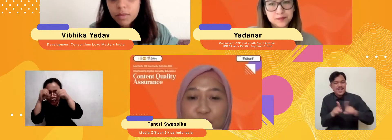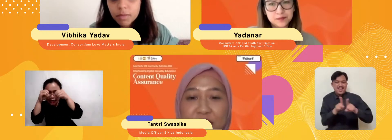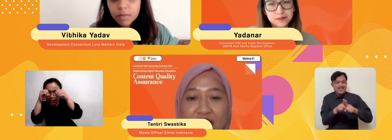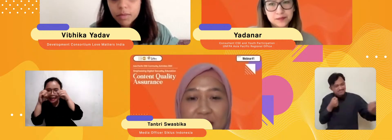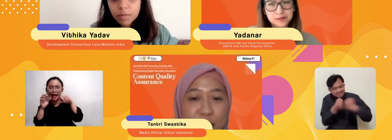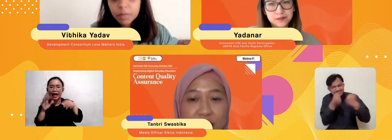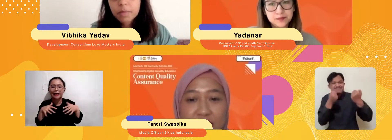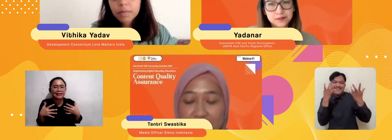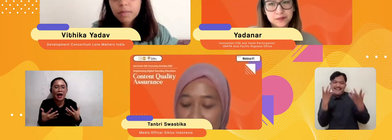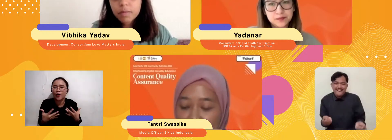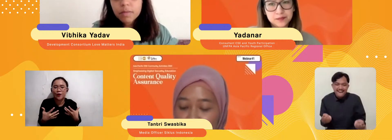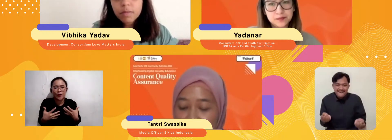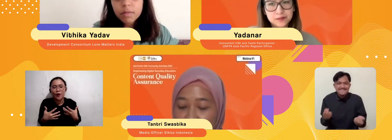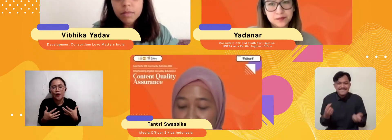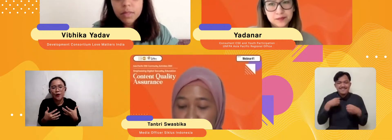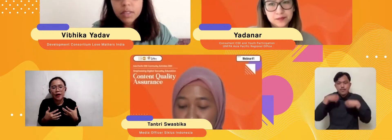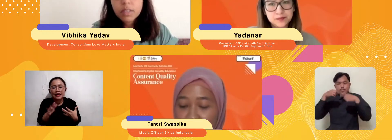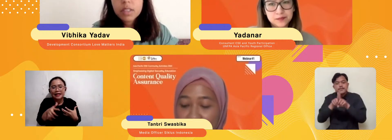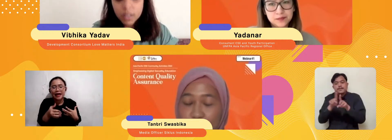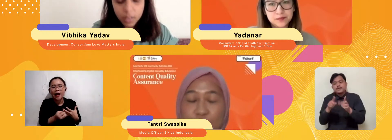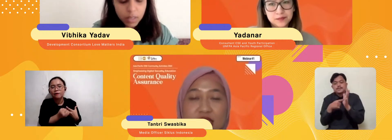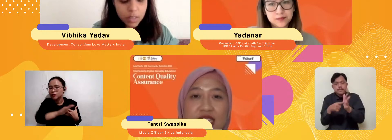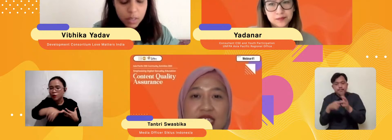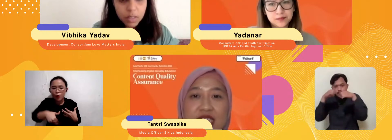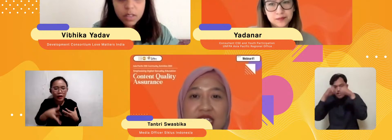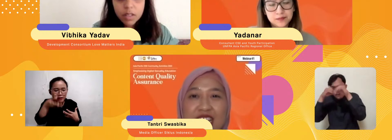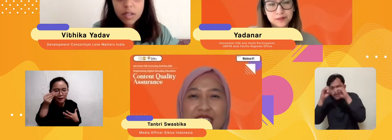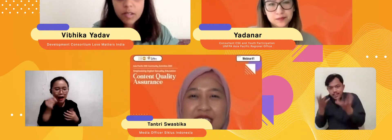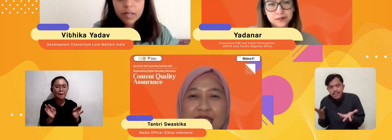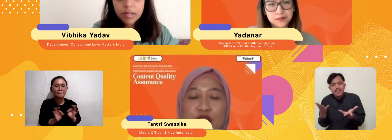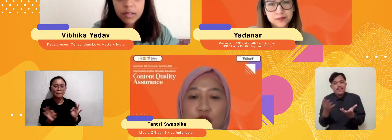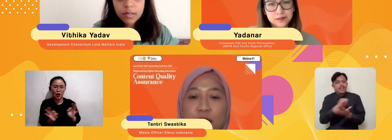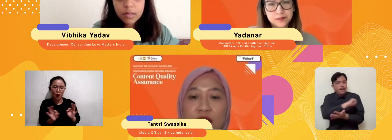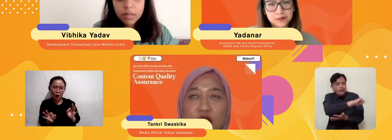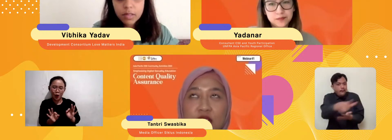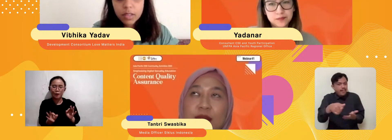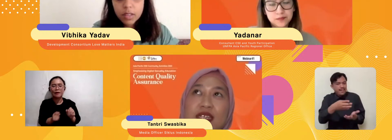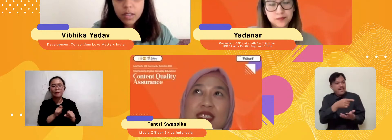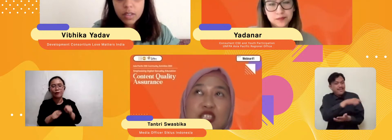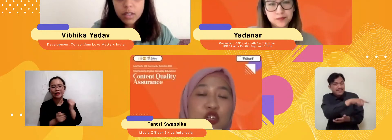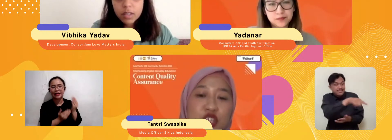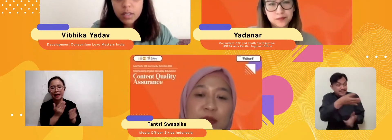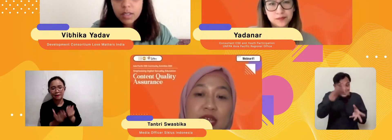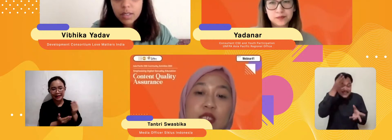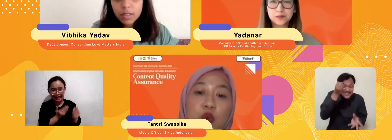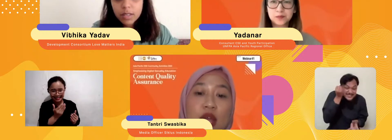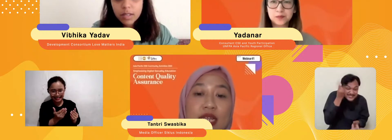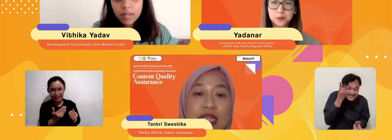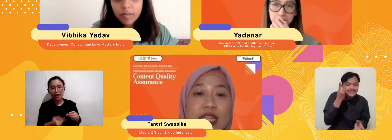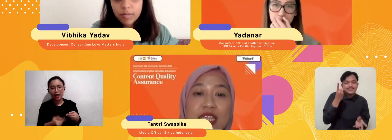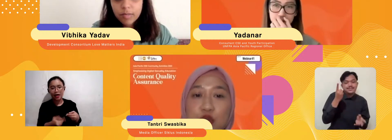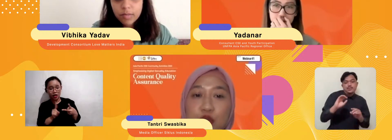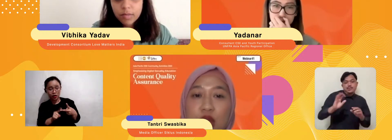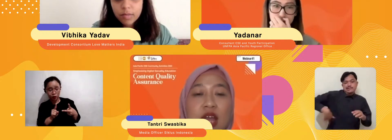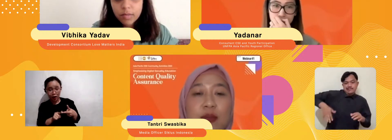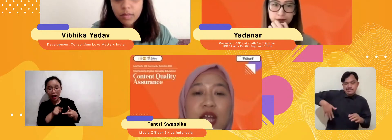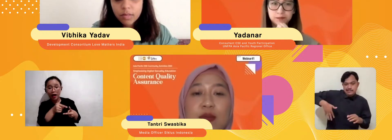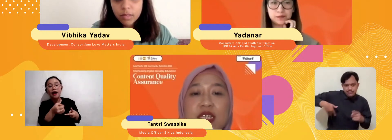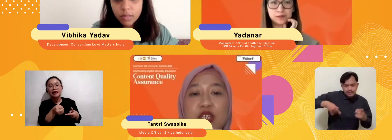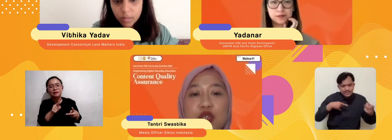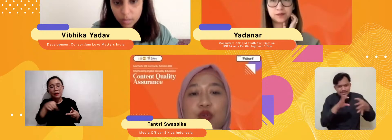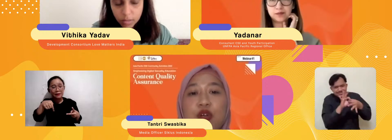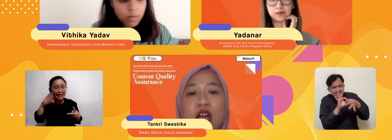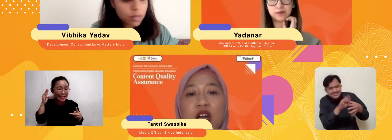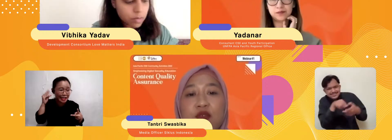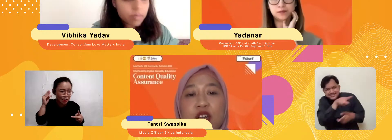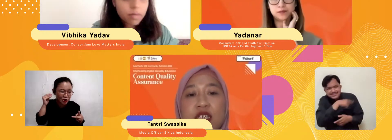not from the people itself. And also we still see censorable, I mean, like censorship is quite an issue, becomes